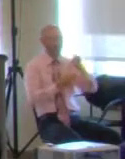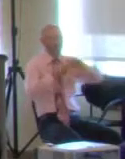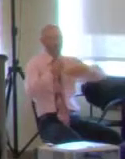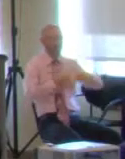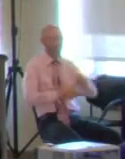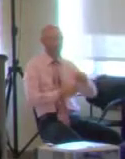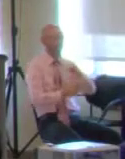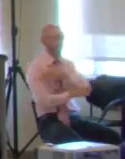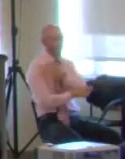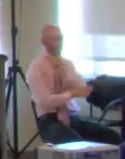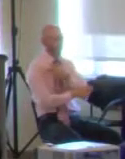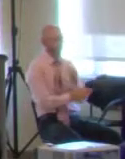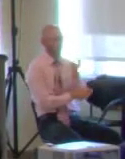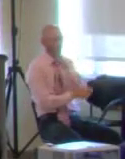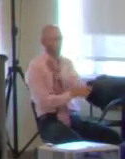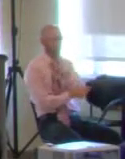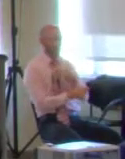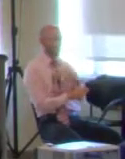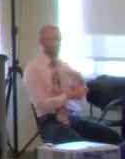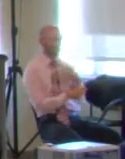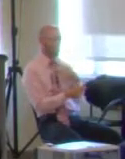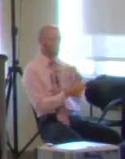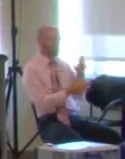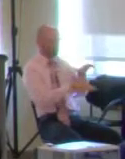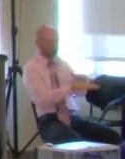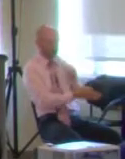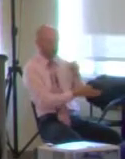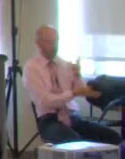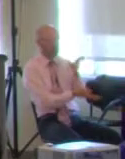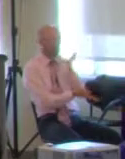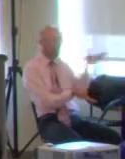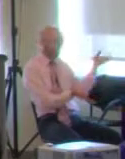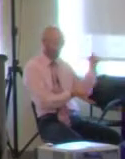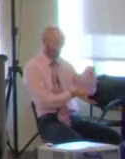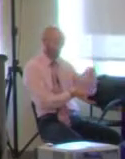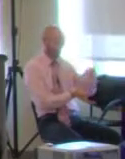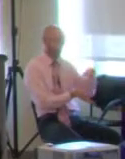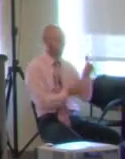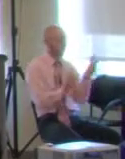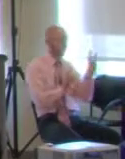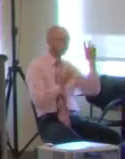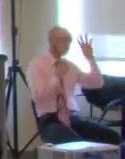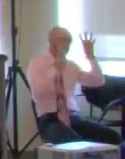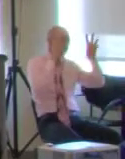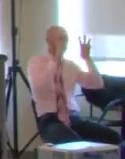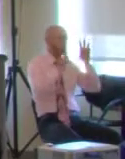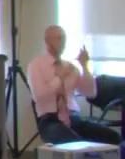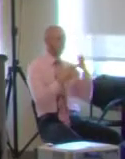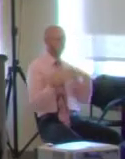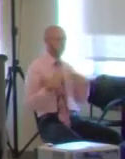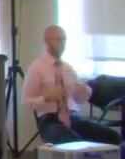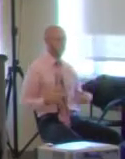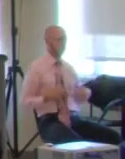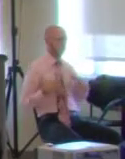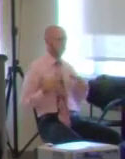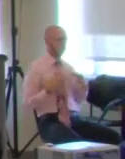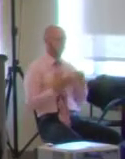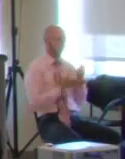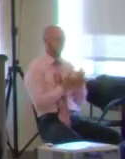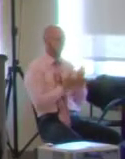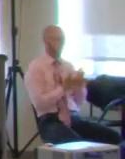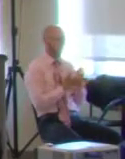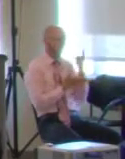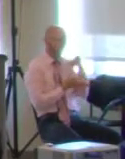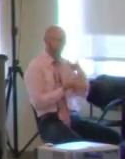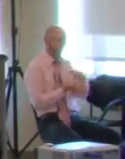an alternative. I'll set up kind of a creative residential treatment program for someone if they have that amount of supports, and I